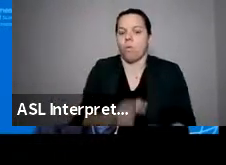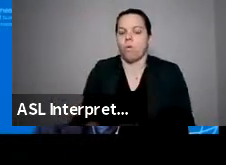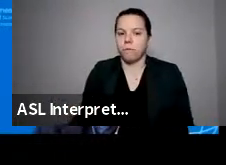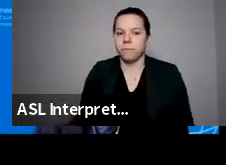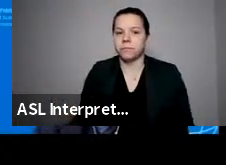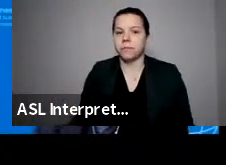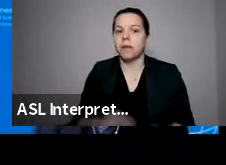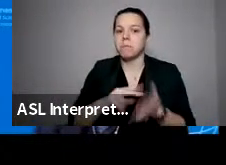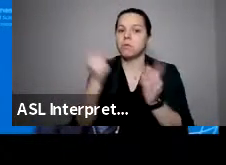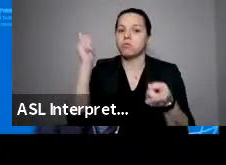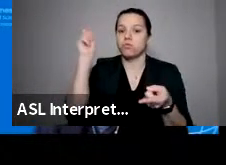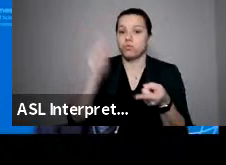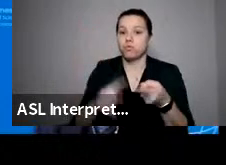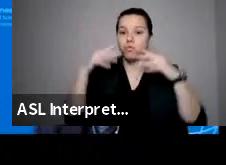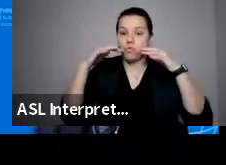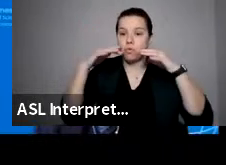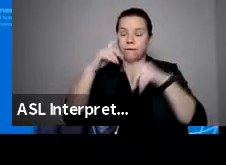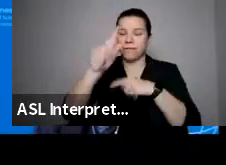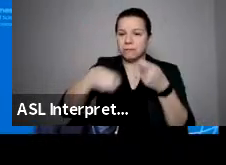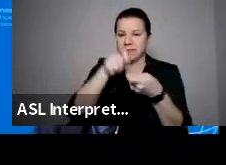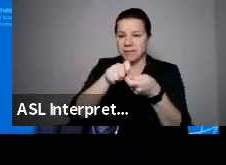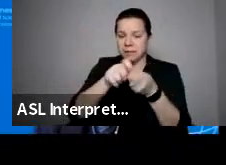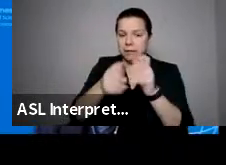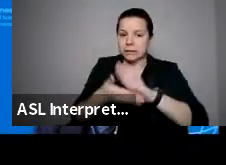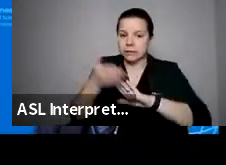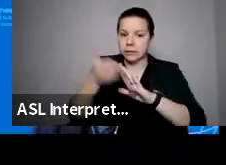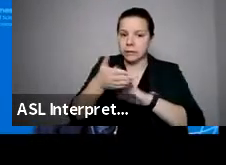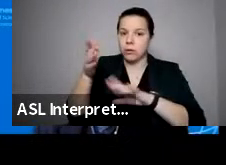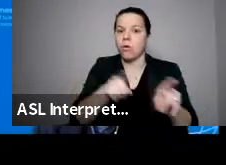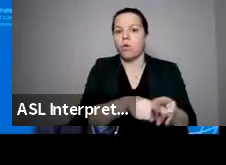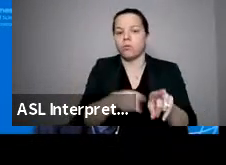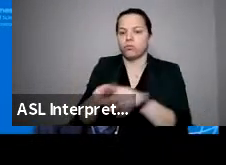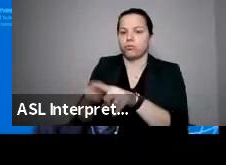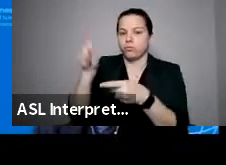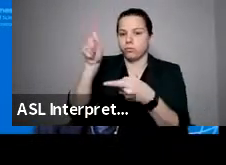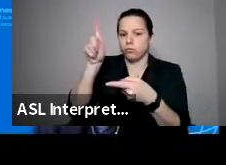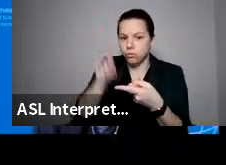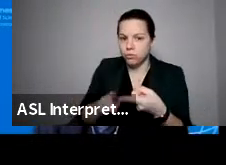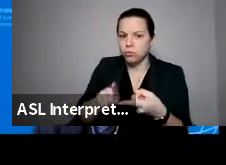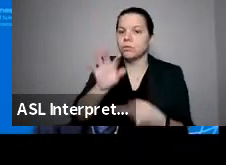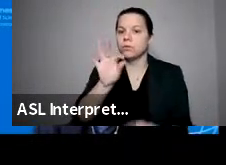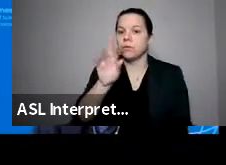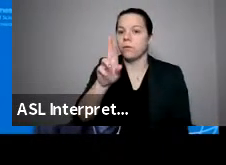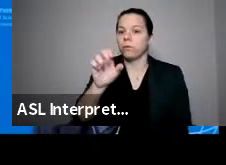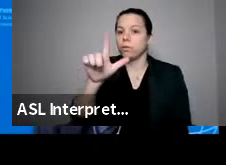for that particular operation, as well as reducing fuel use and emissions.